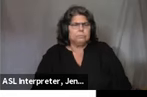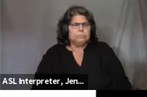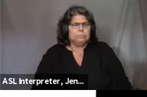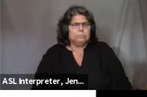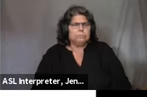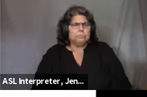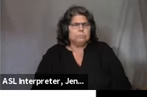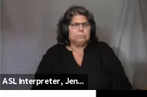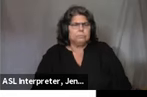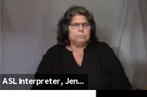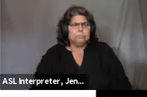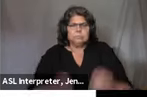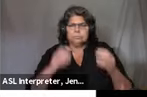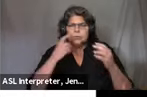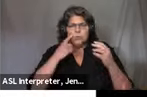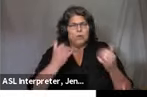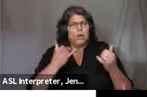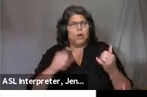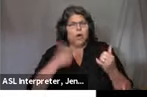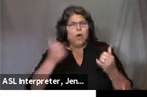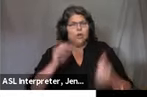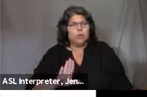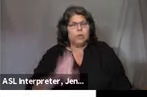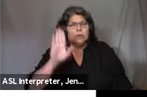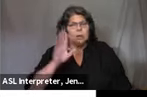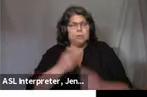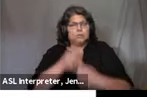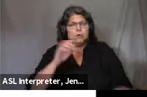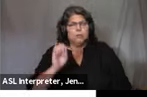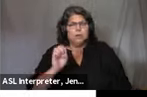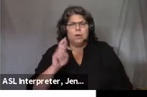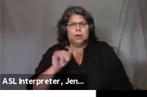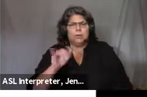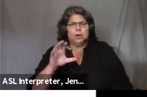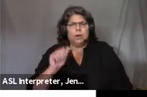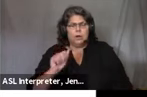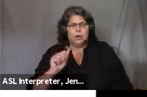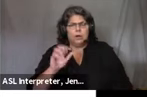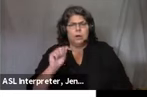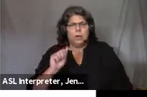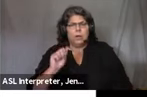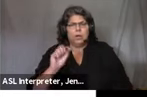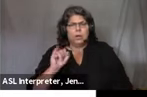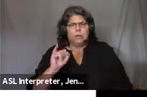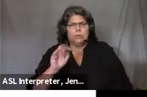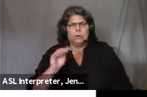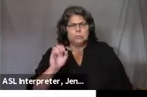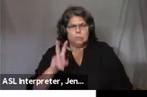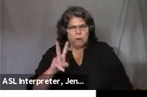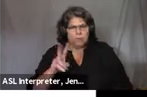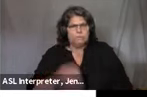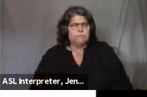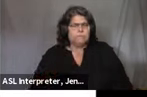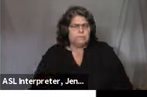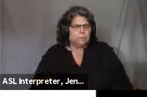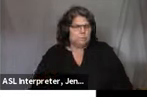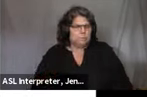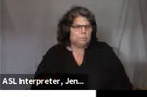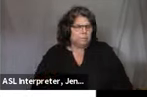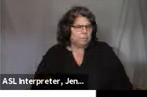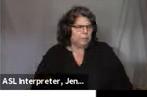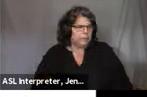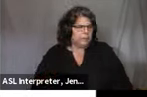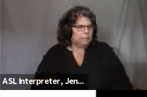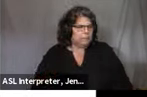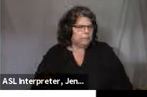In the meantime, I'll take a raised hand here from Erica Asimov. Let me unmute you, Erica.